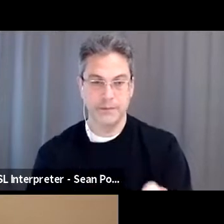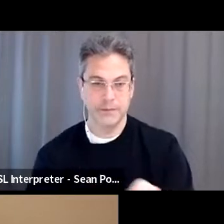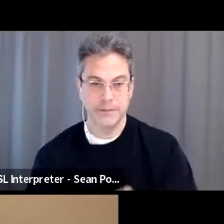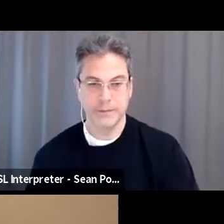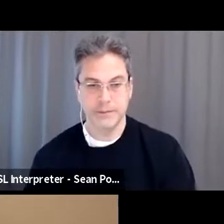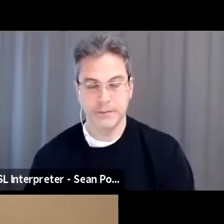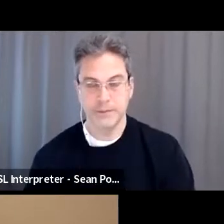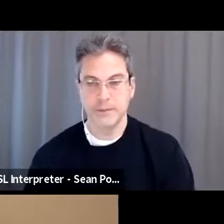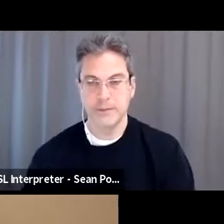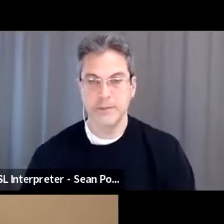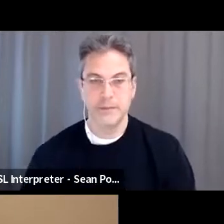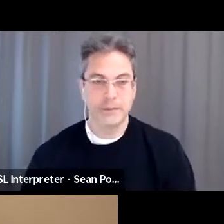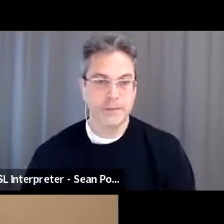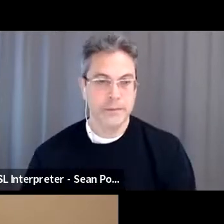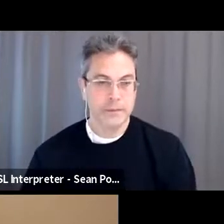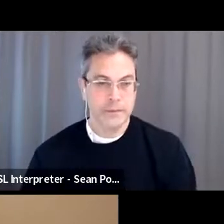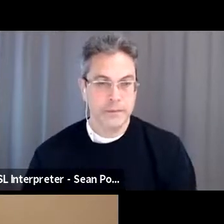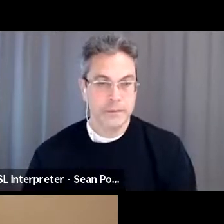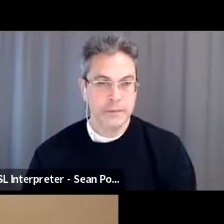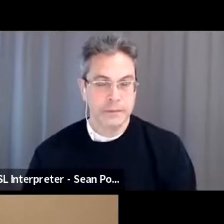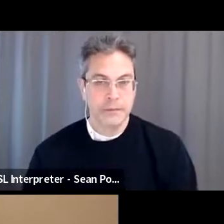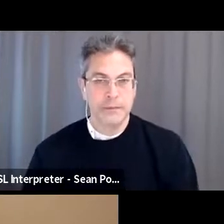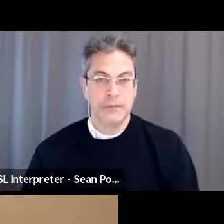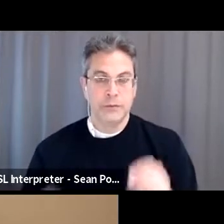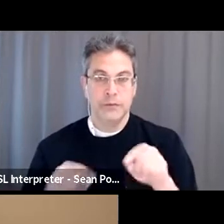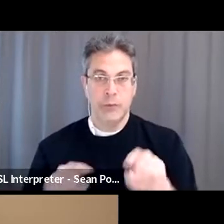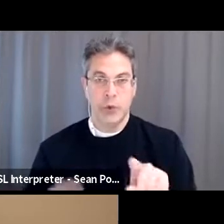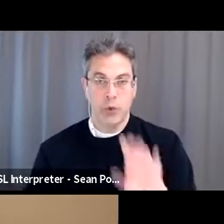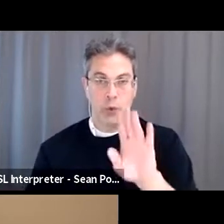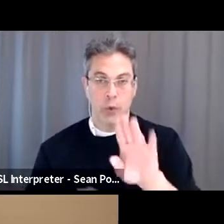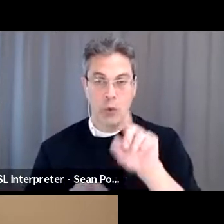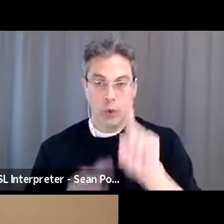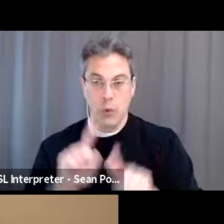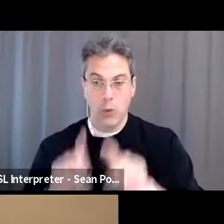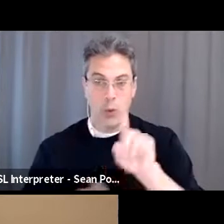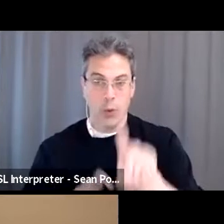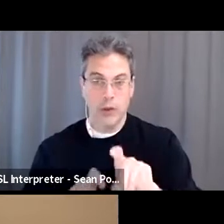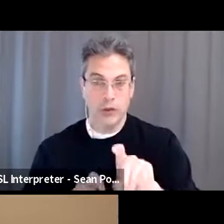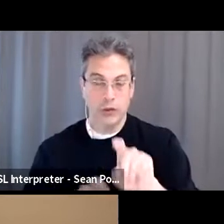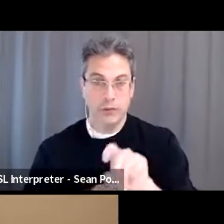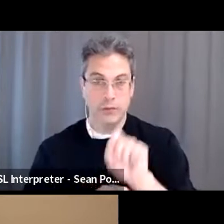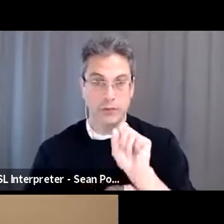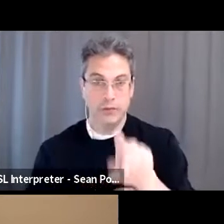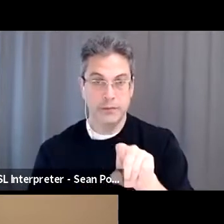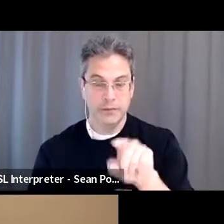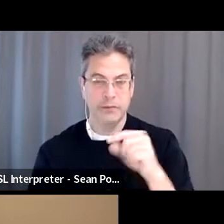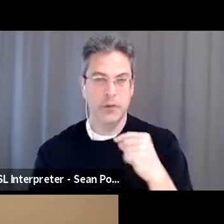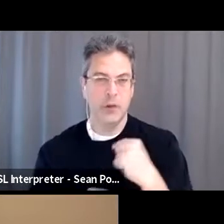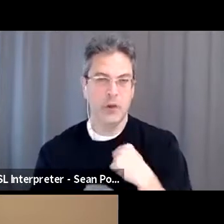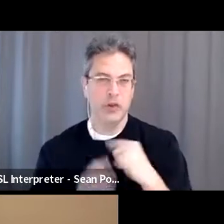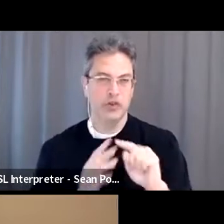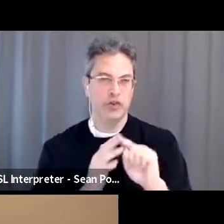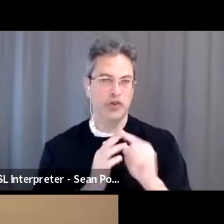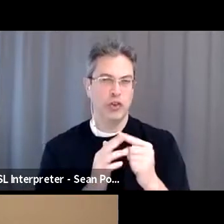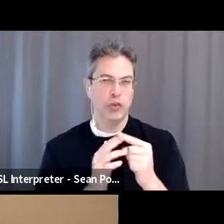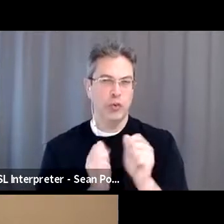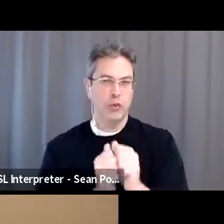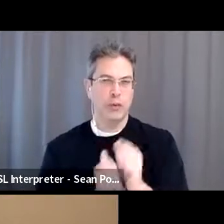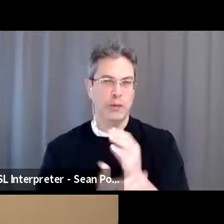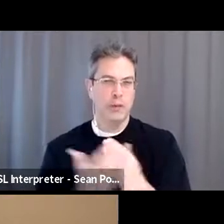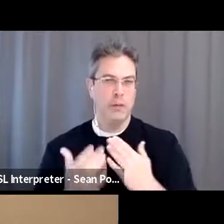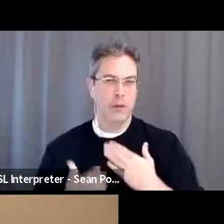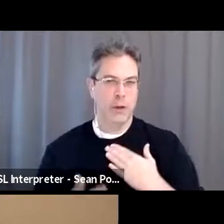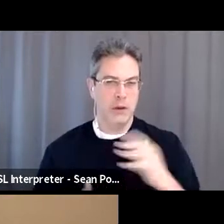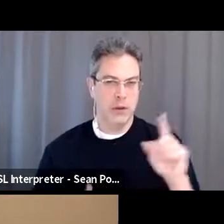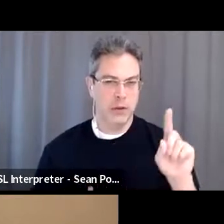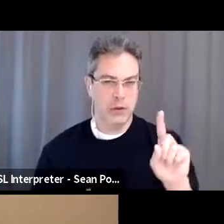screen. While you're submitting your questions, I'll get us started with a couple of questions that have been on